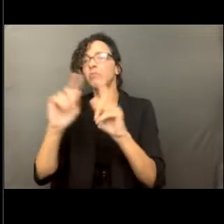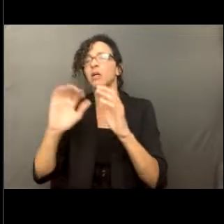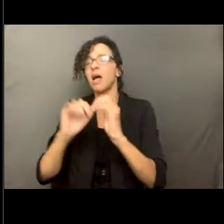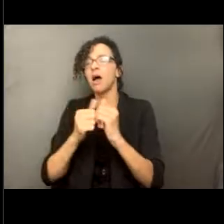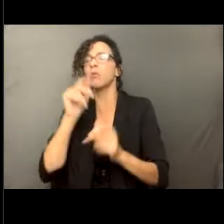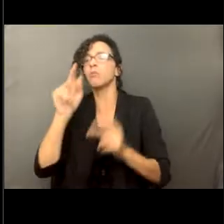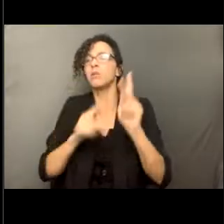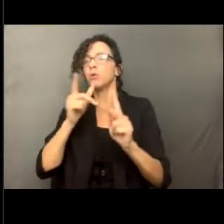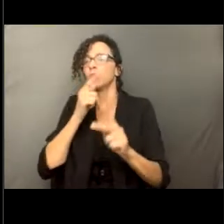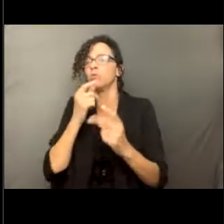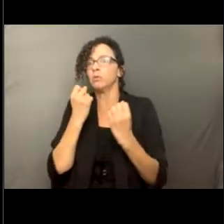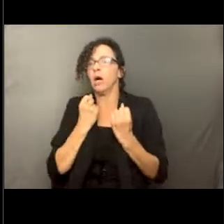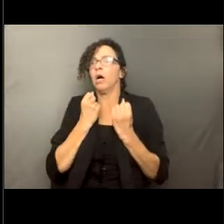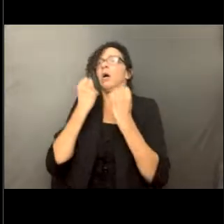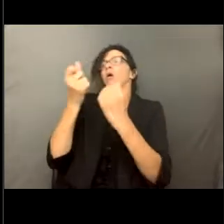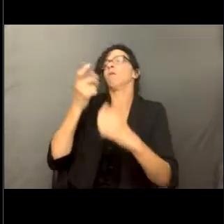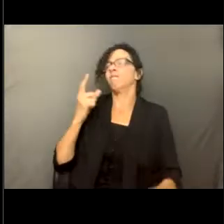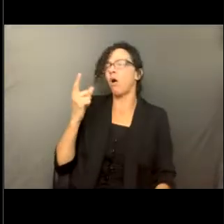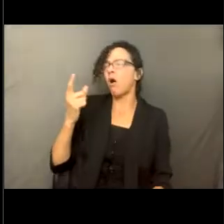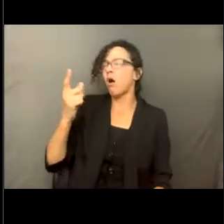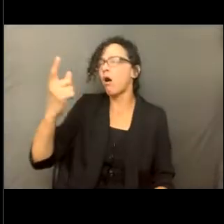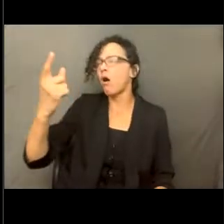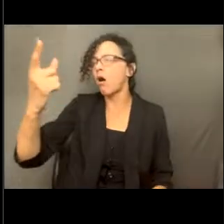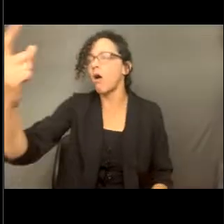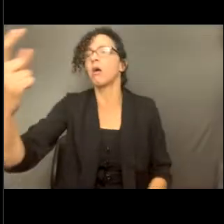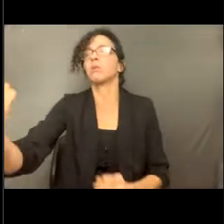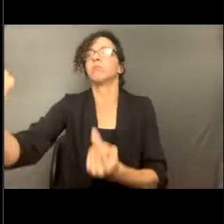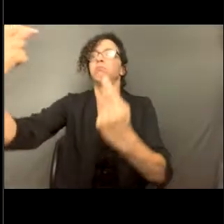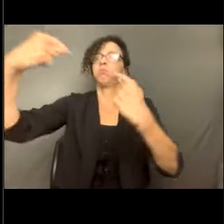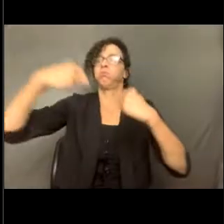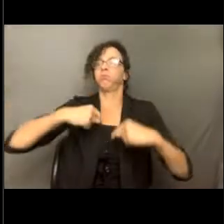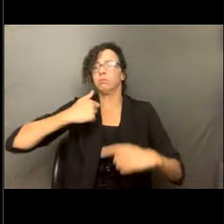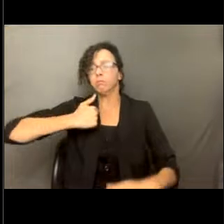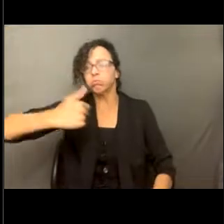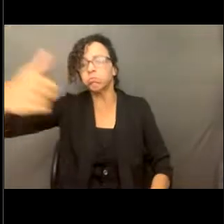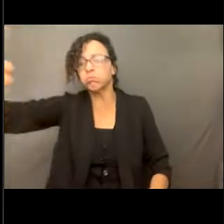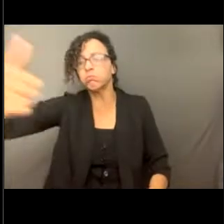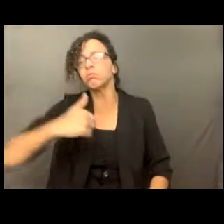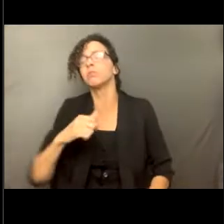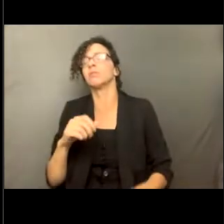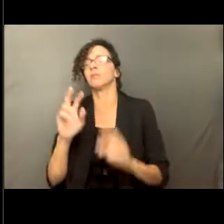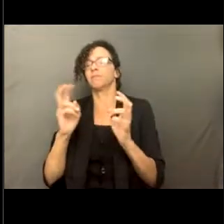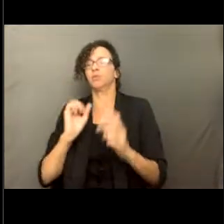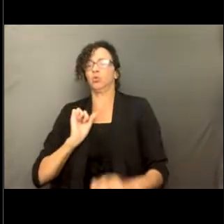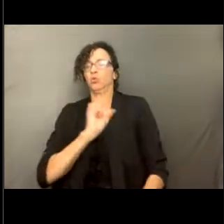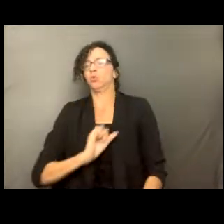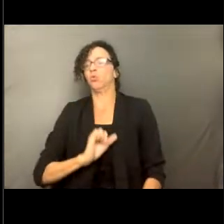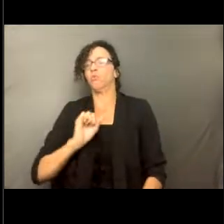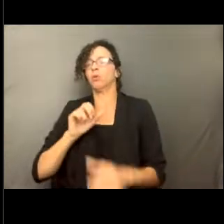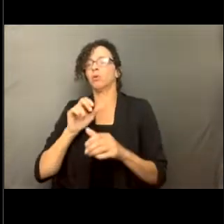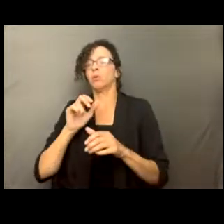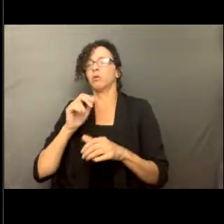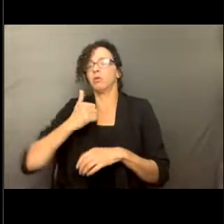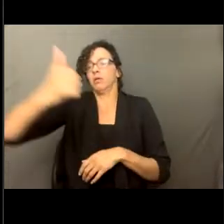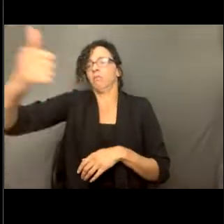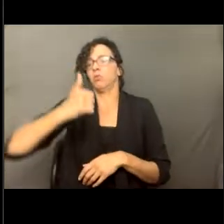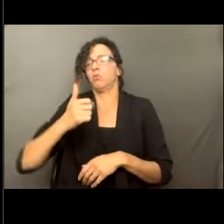that are taken? Because I live in Placer County, and when I have to go to the Bay